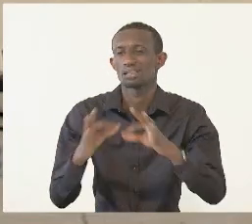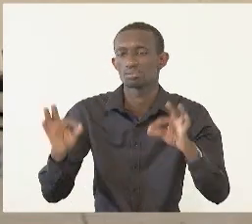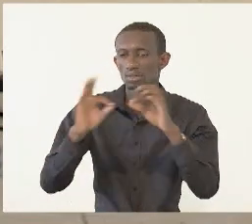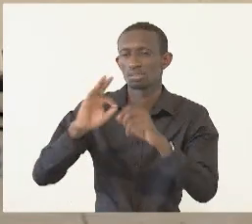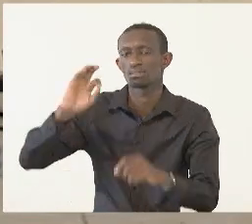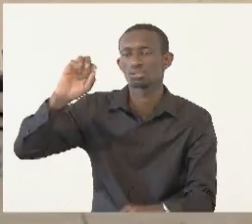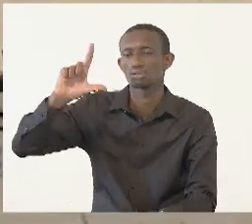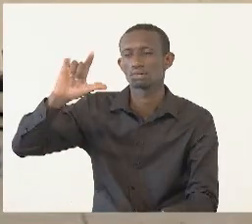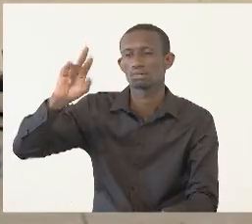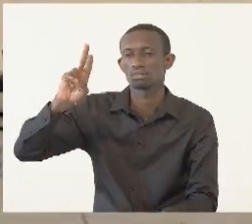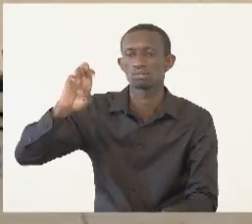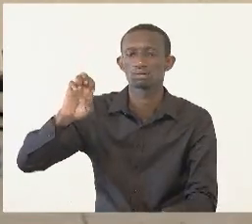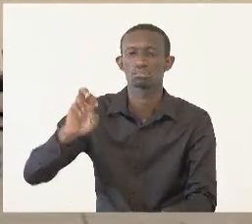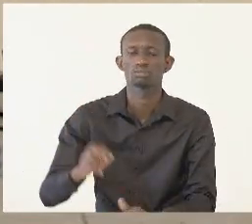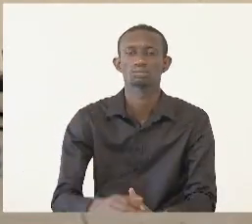liver.